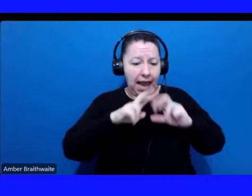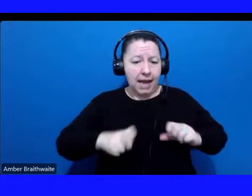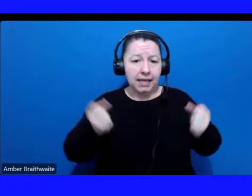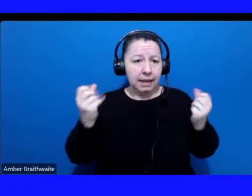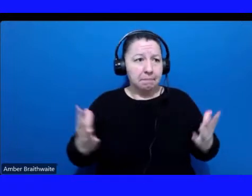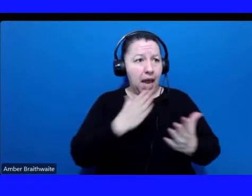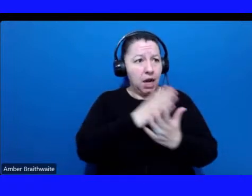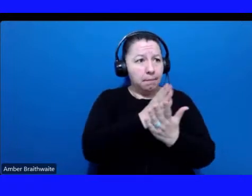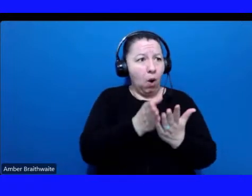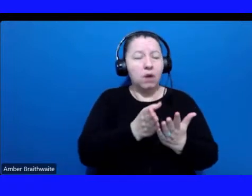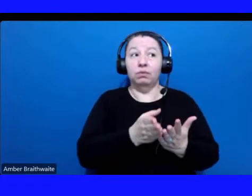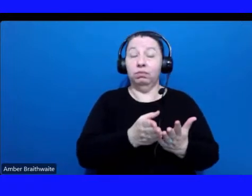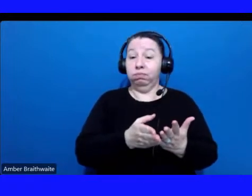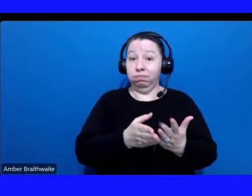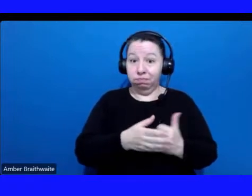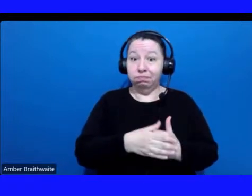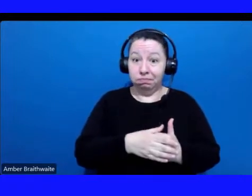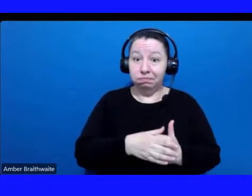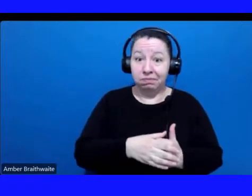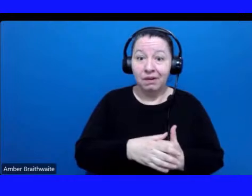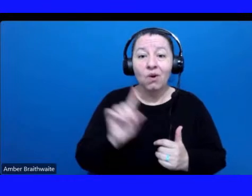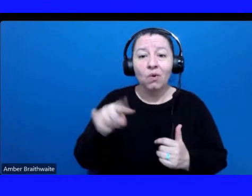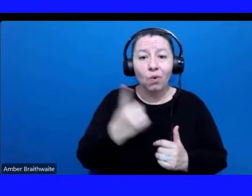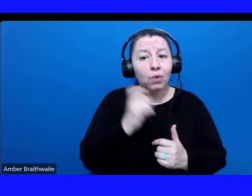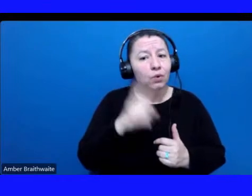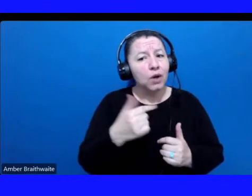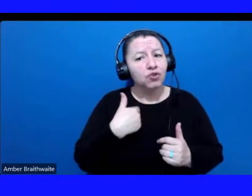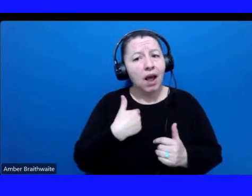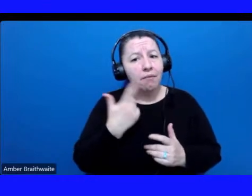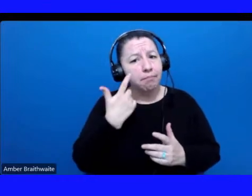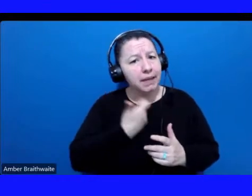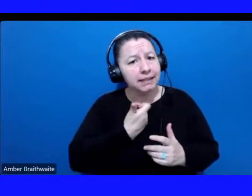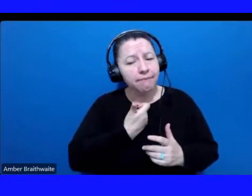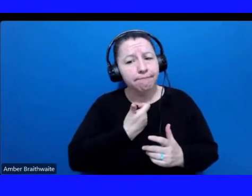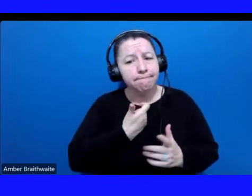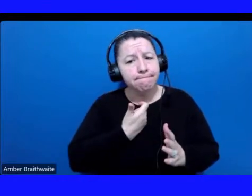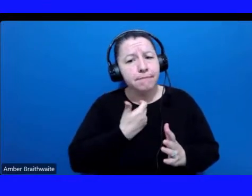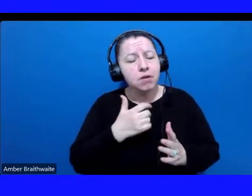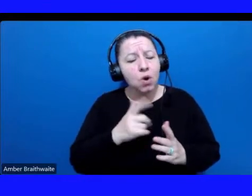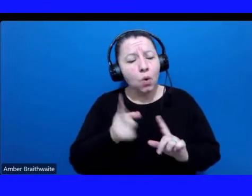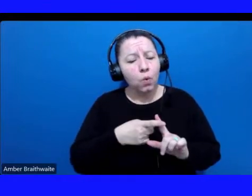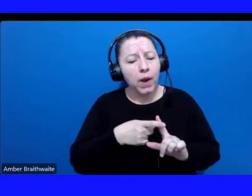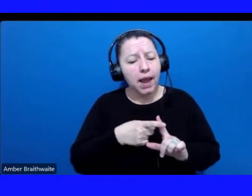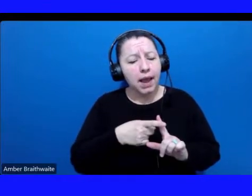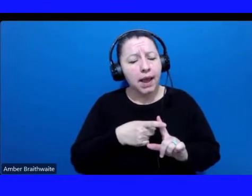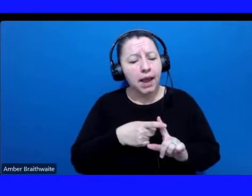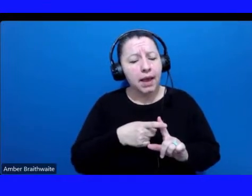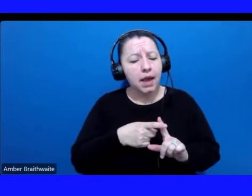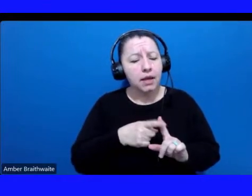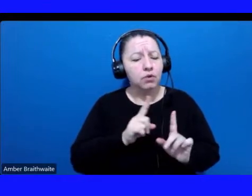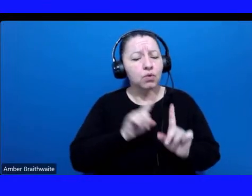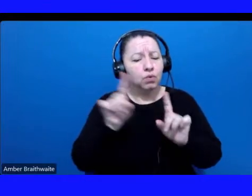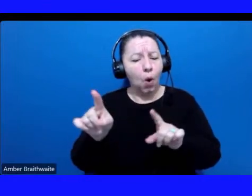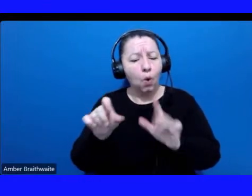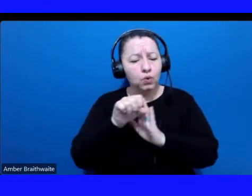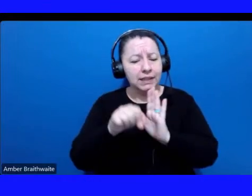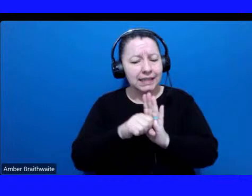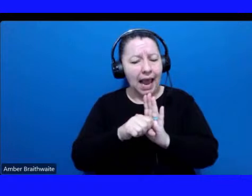say this, but it's really, I'd call it a phobia about behavioral health billing. So